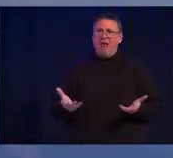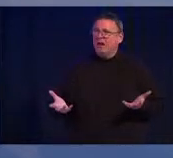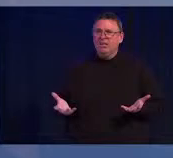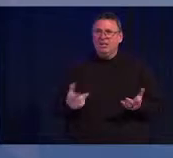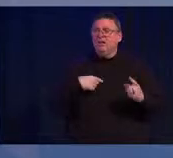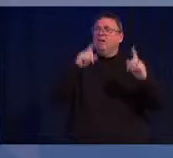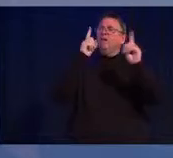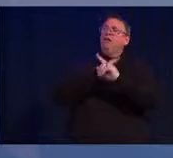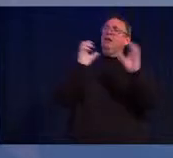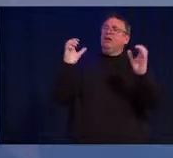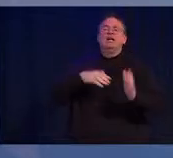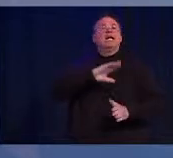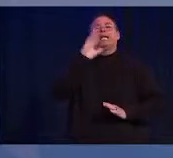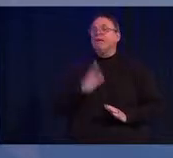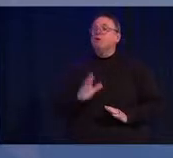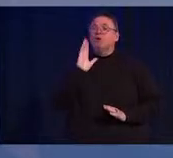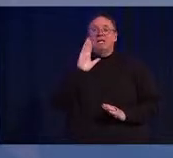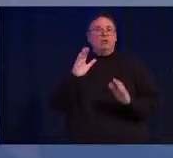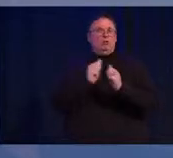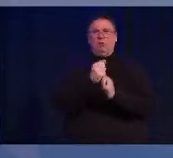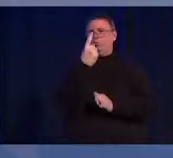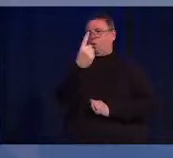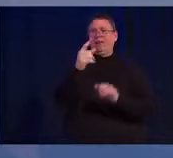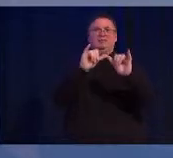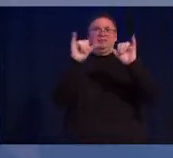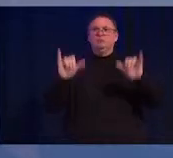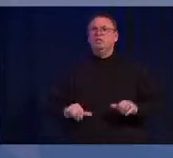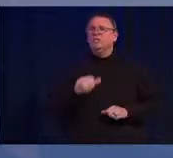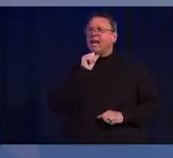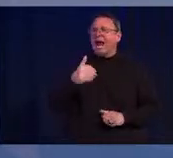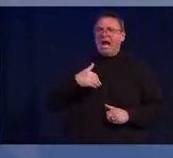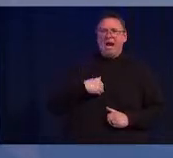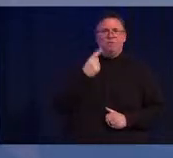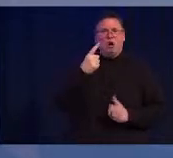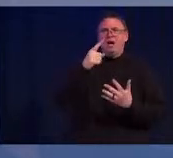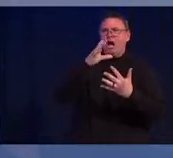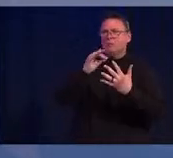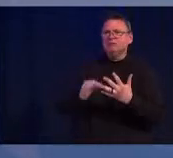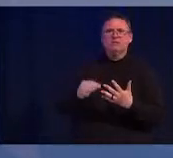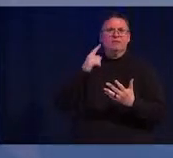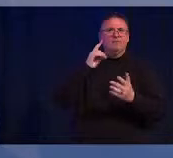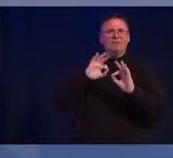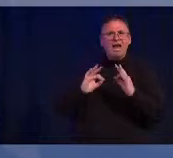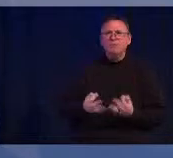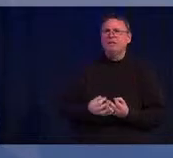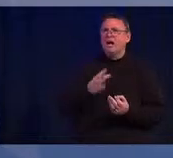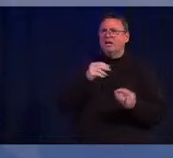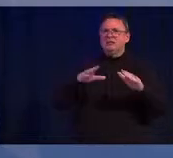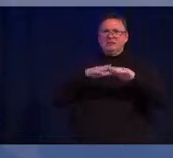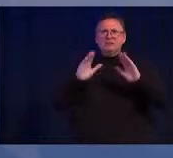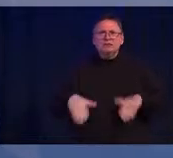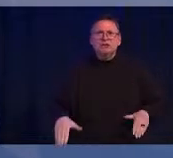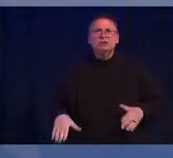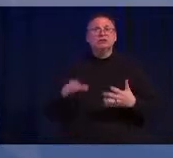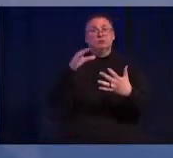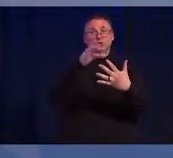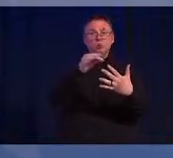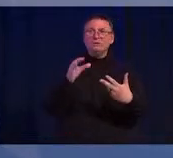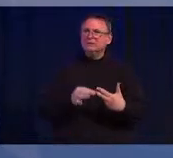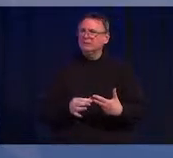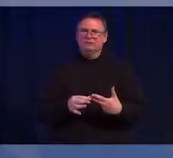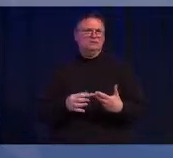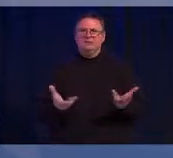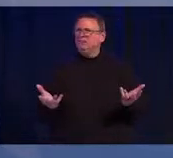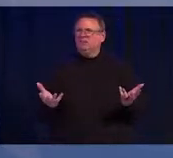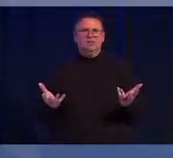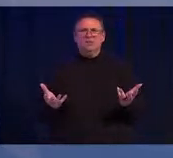be done with one system that doesn't have options for parents and kids. Choice is a part of it. Good